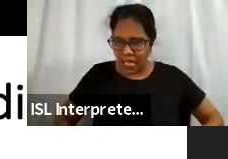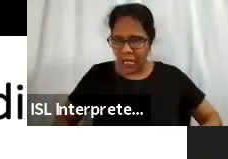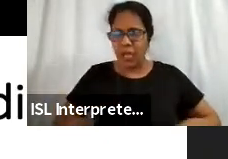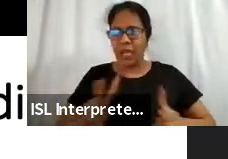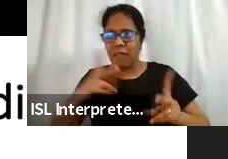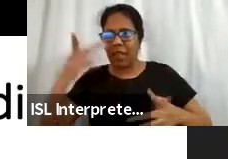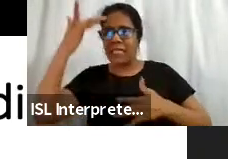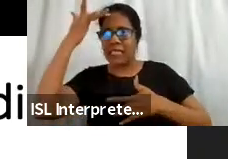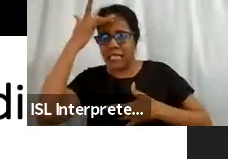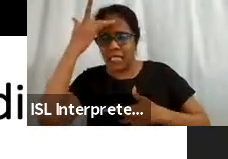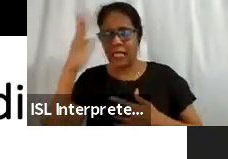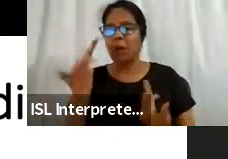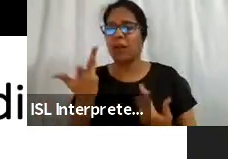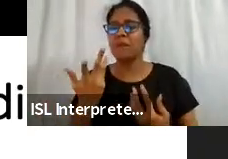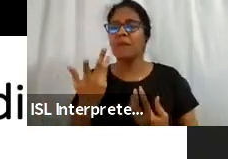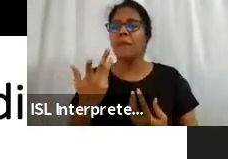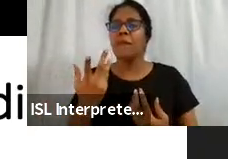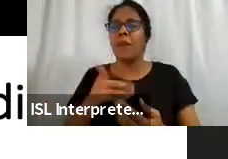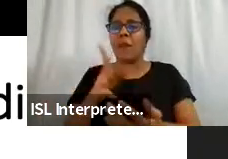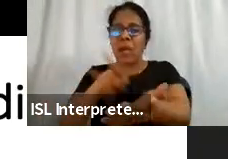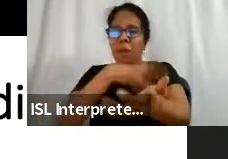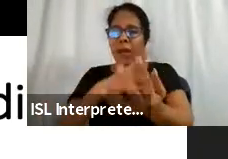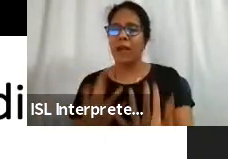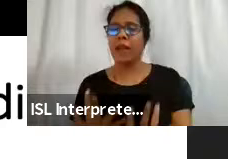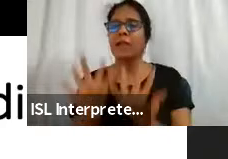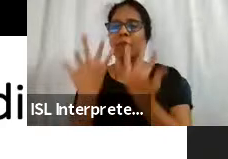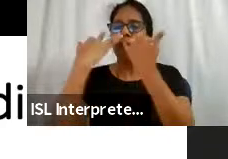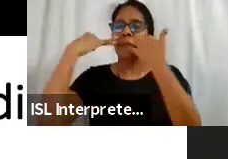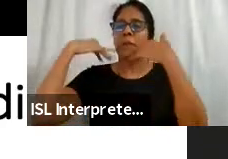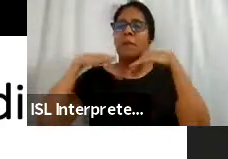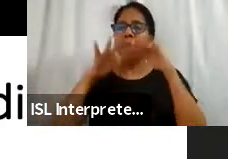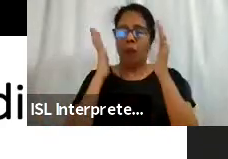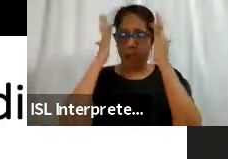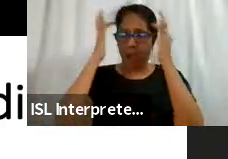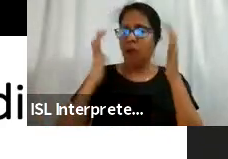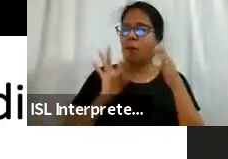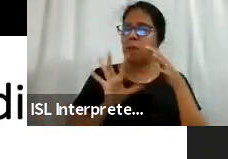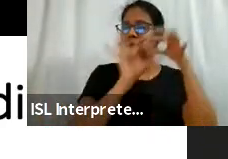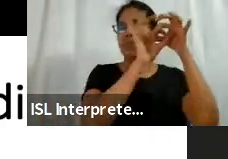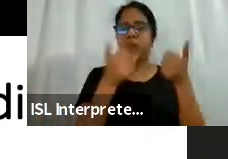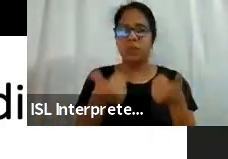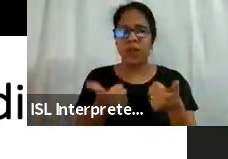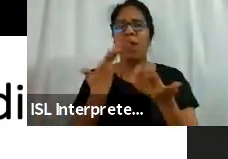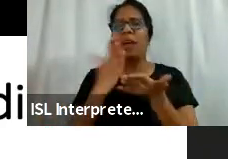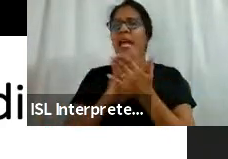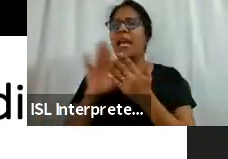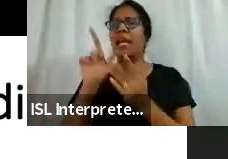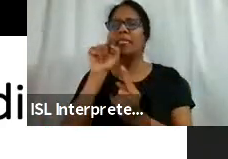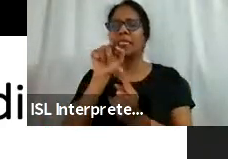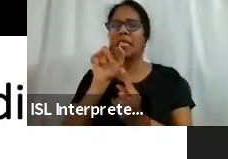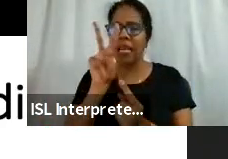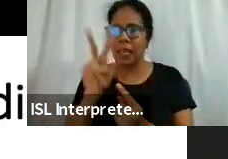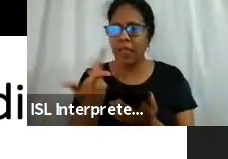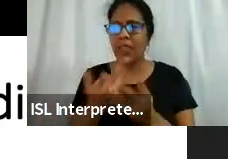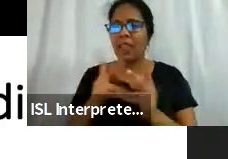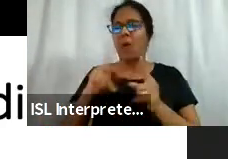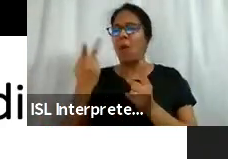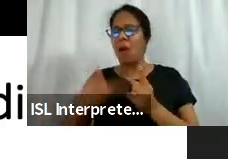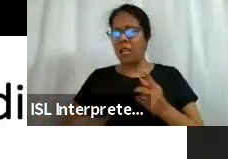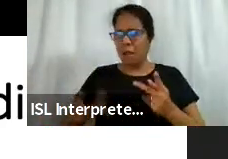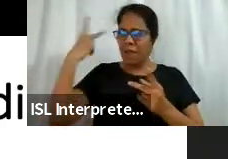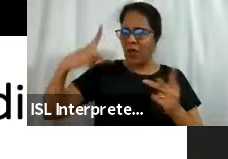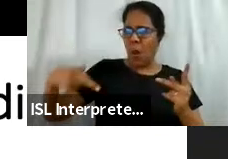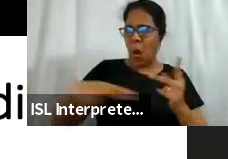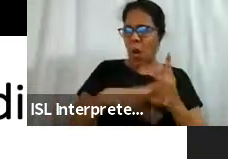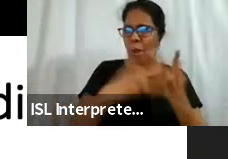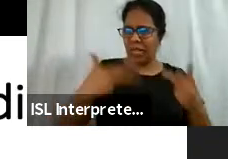because they had some transplant, they are on cancer chemotherapies, or HIV patients. So these patients also need to